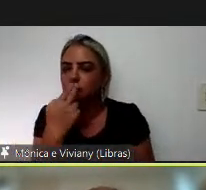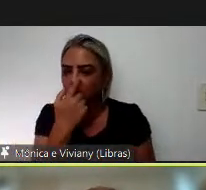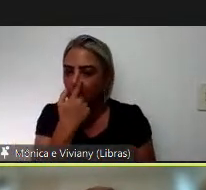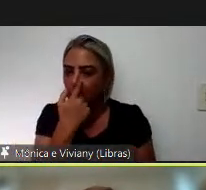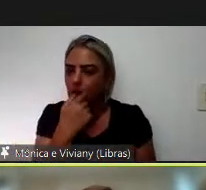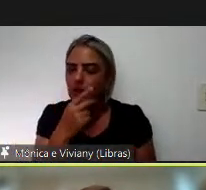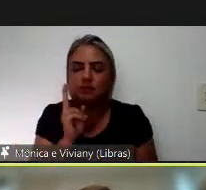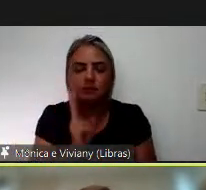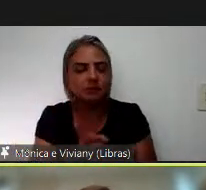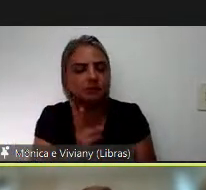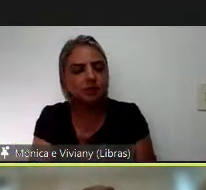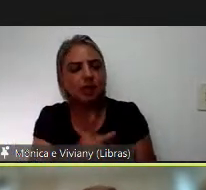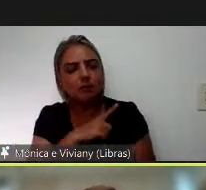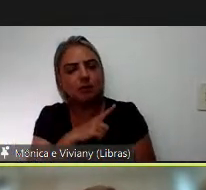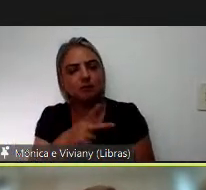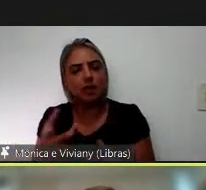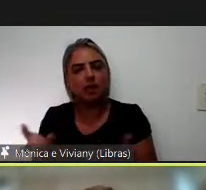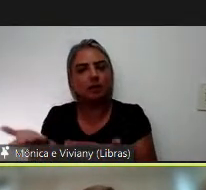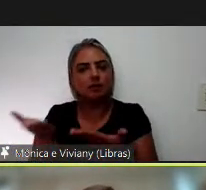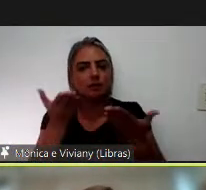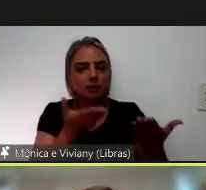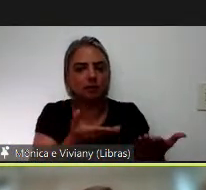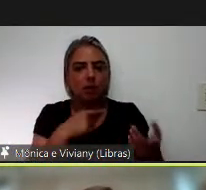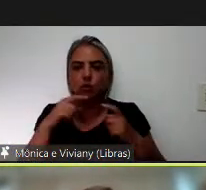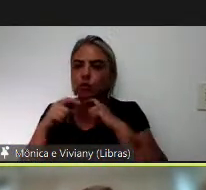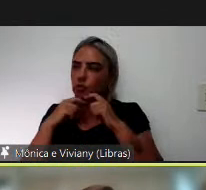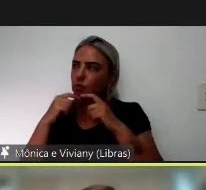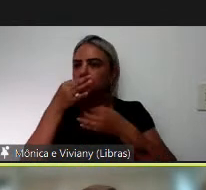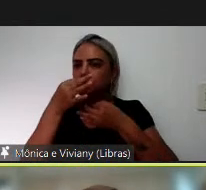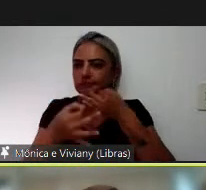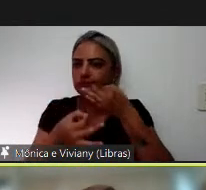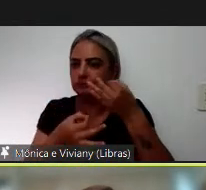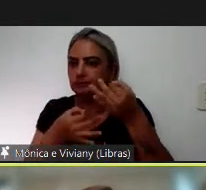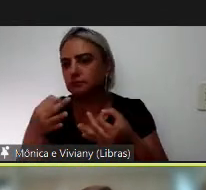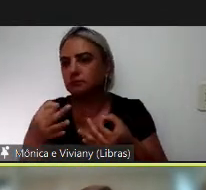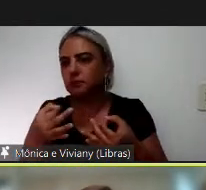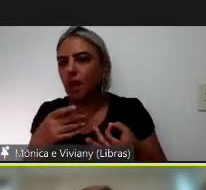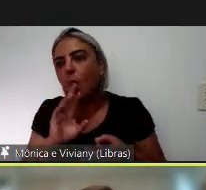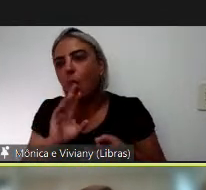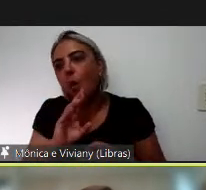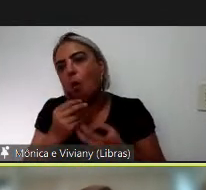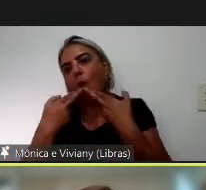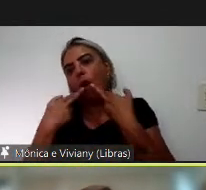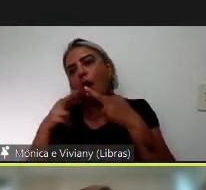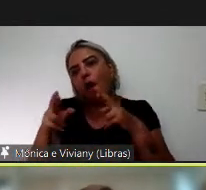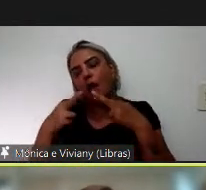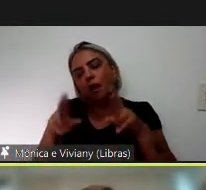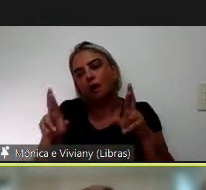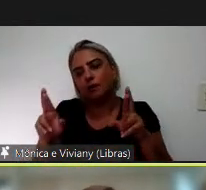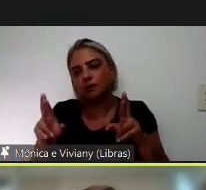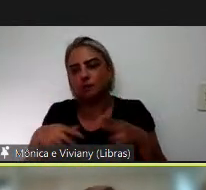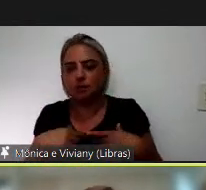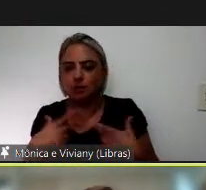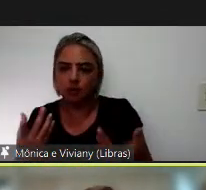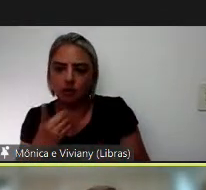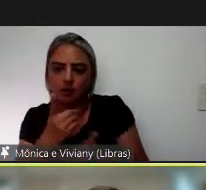about nutrition. Frequently, we receive doubts and suggestions or